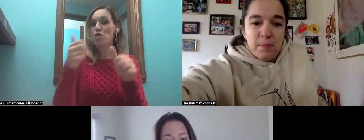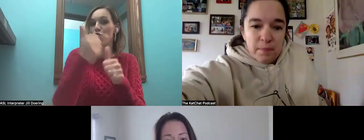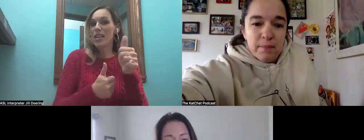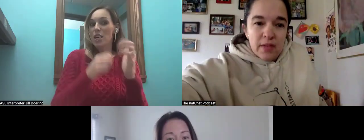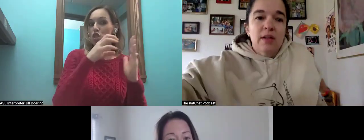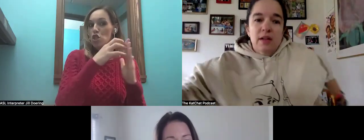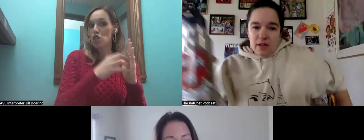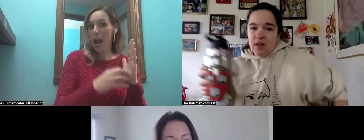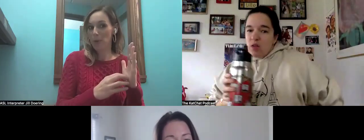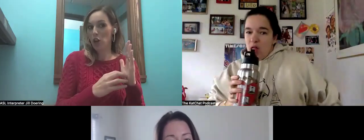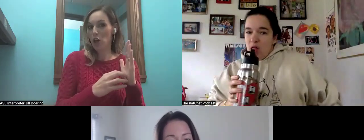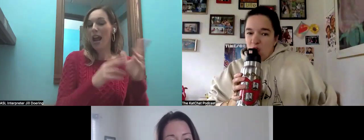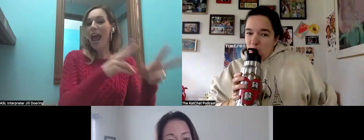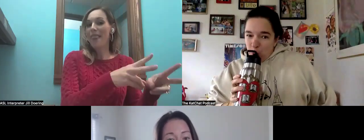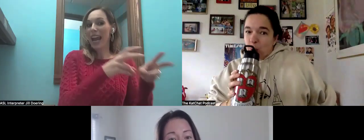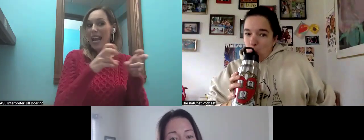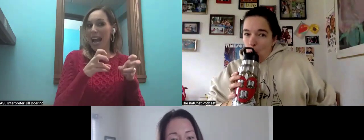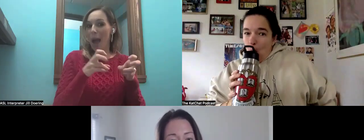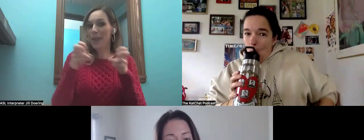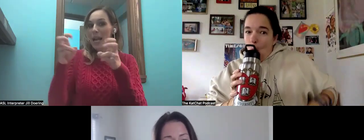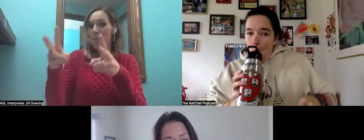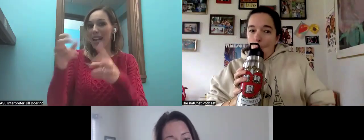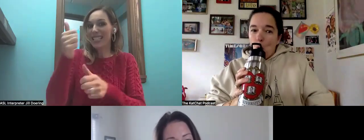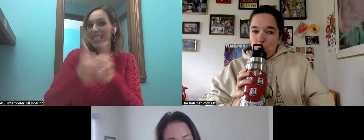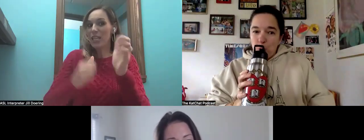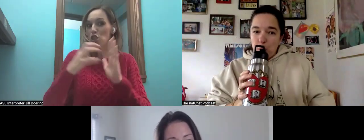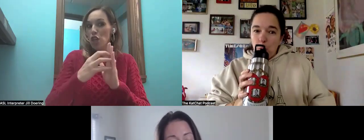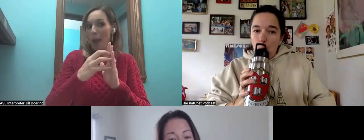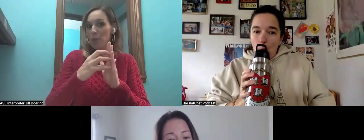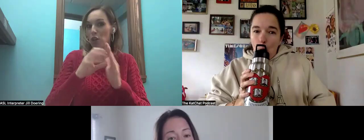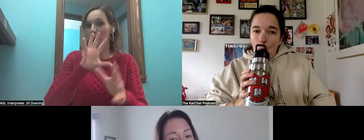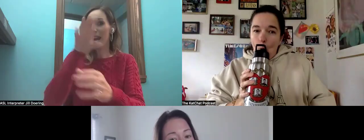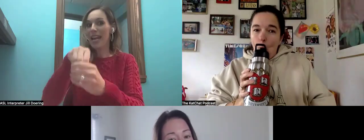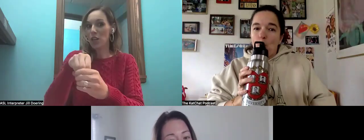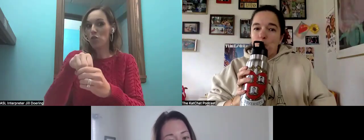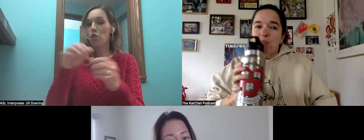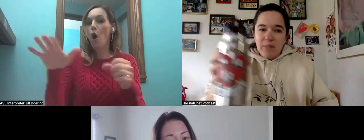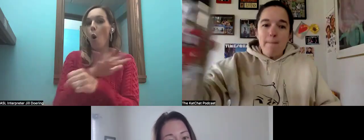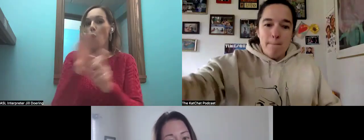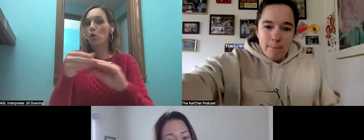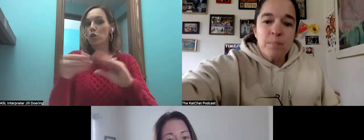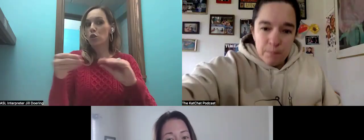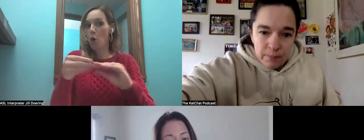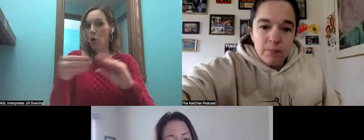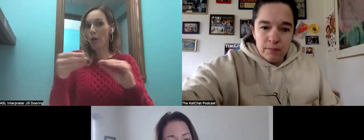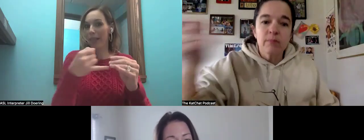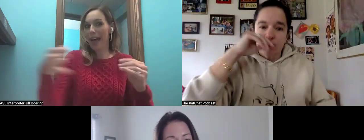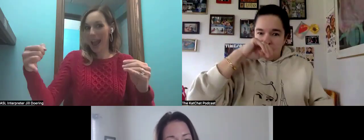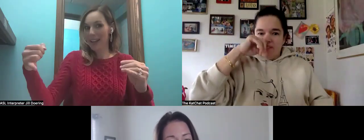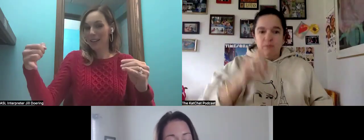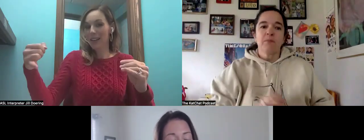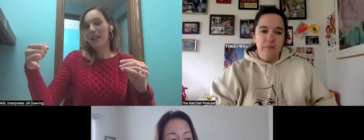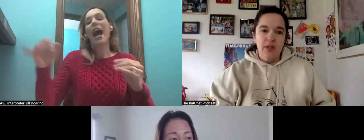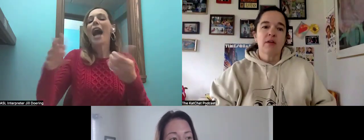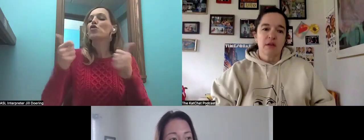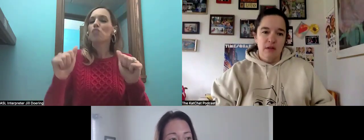paste each chapter into the whole storyline and I try to space it out, equally as best I